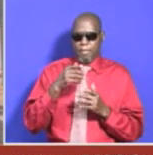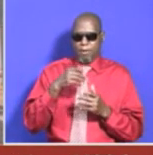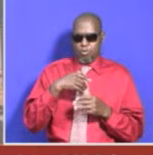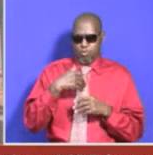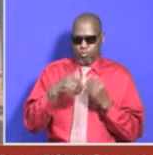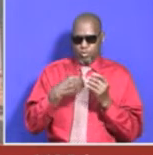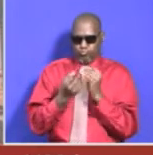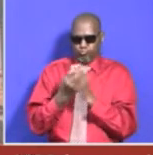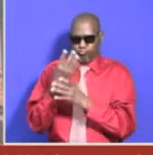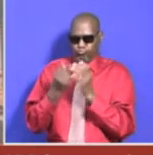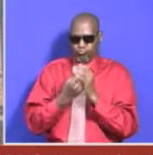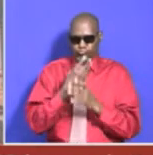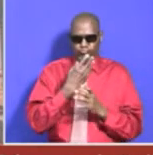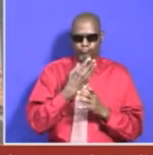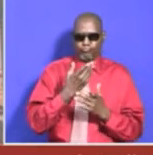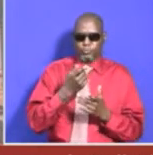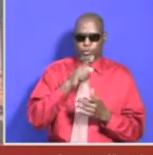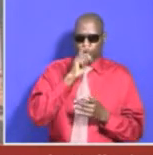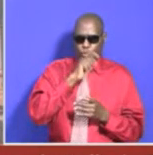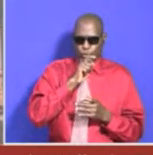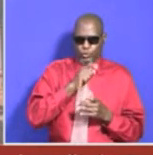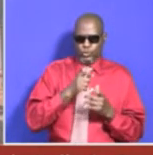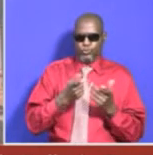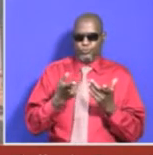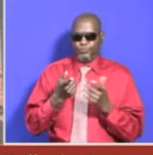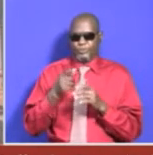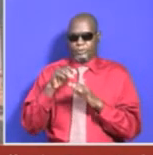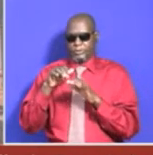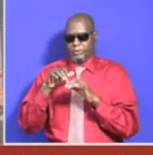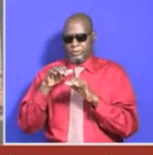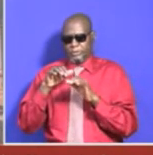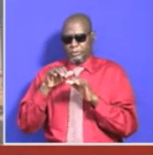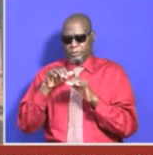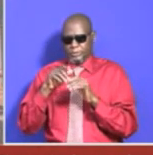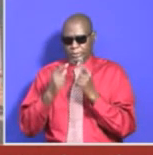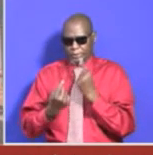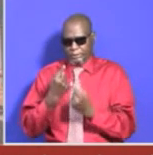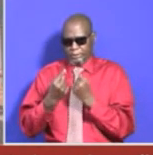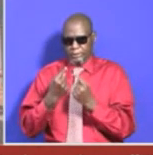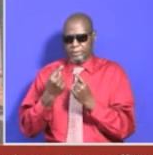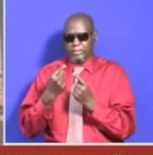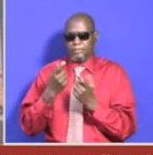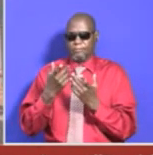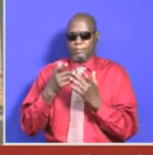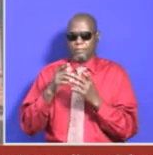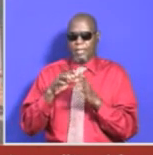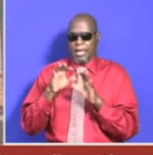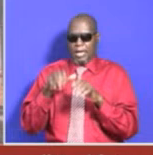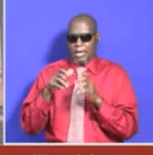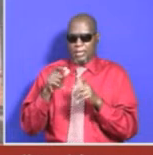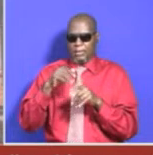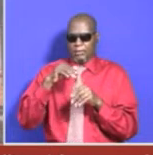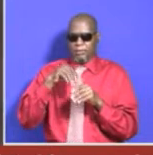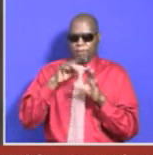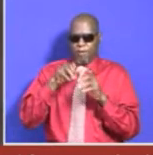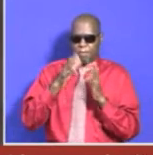and kitchen garden, where others formed community groups where they shared knowledge with fellow farmers in Kajiado County.